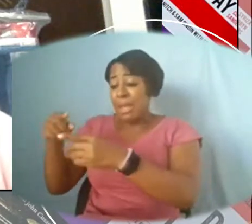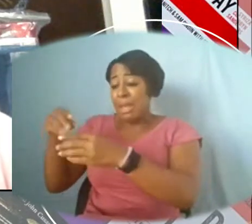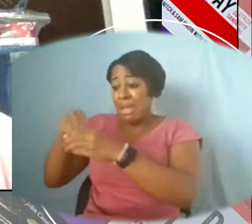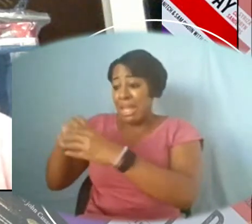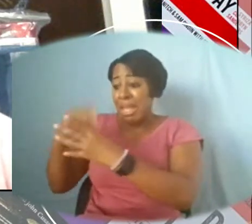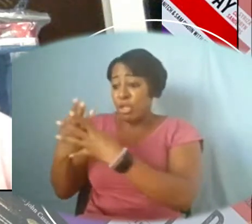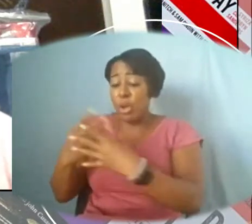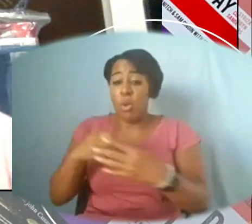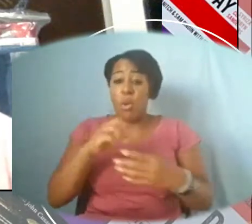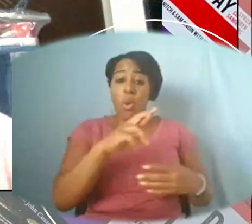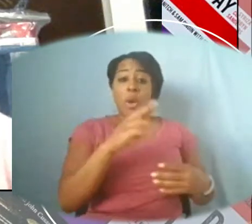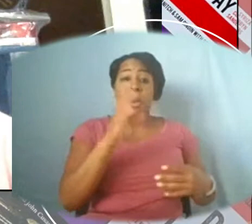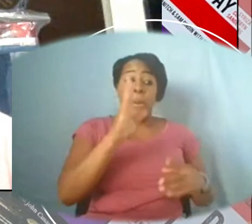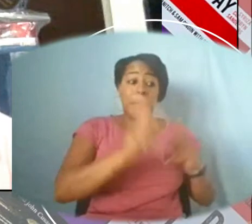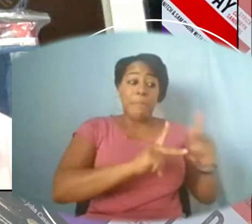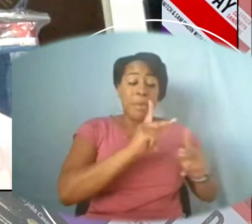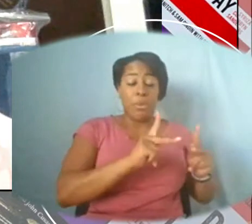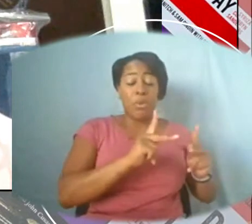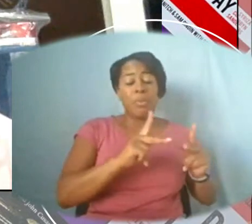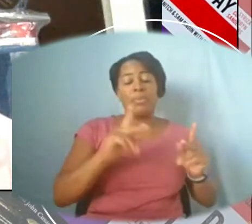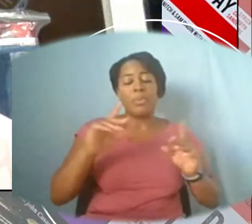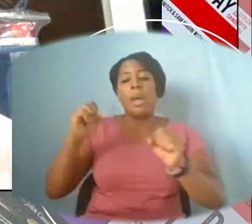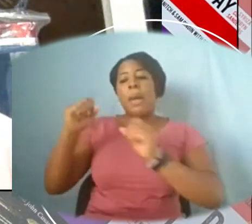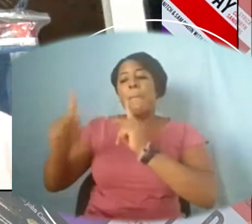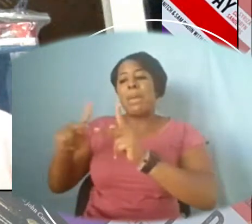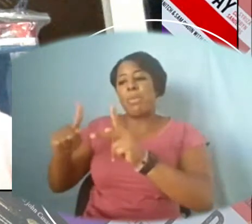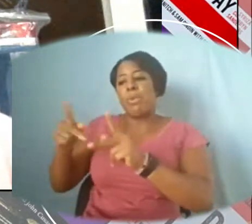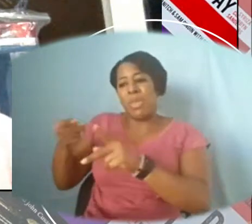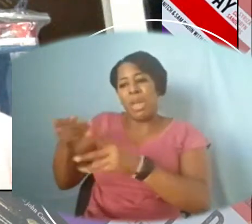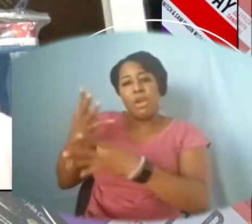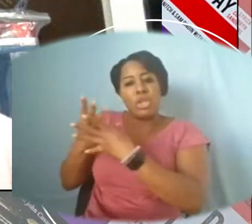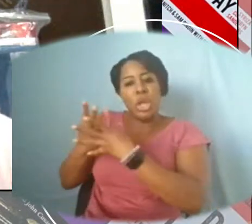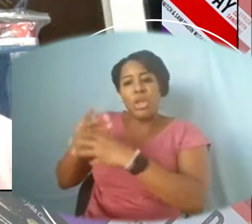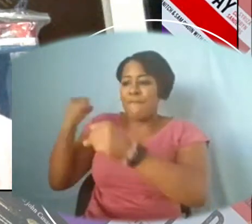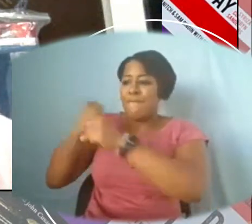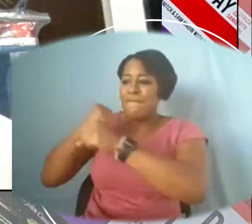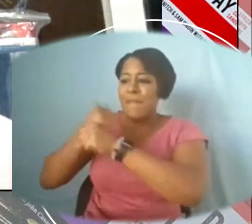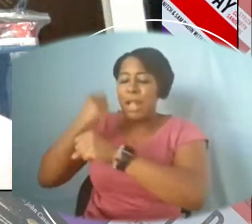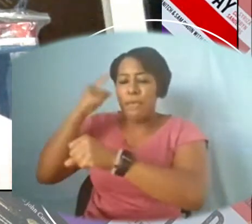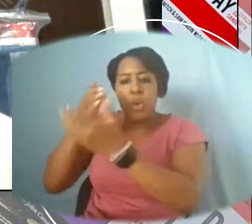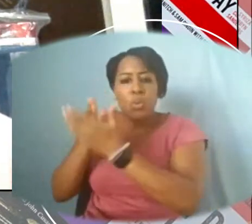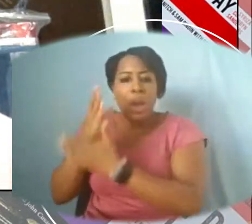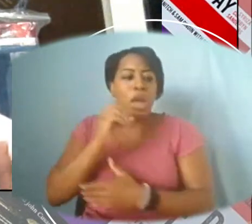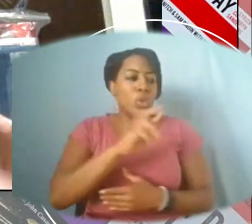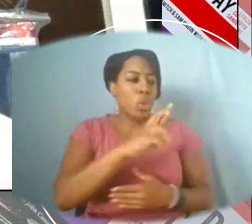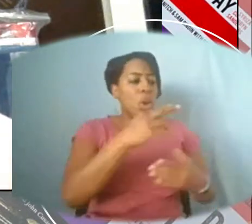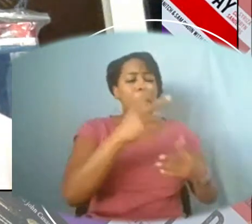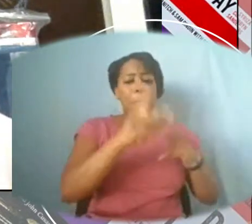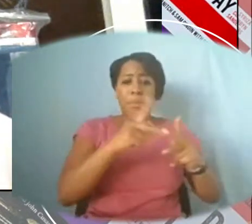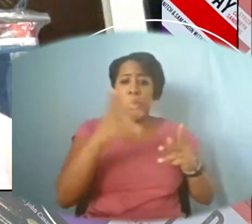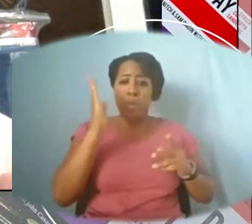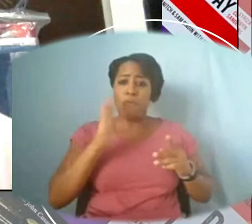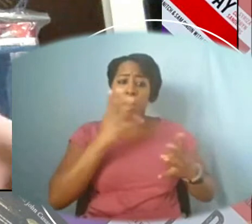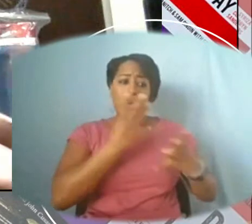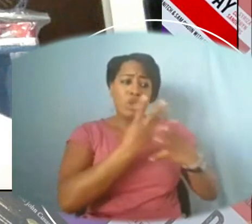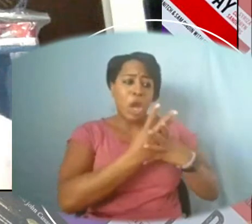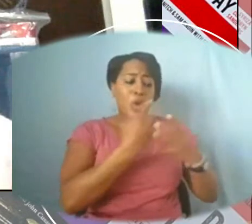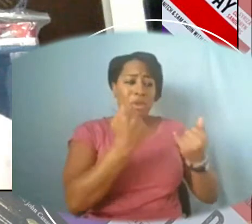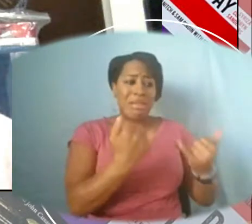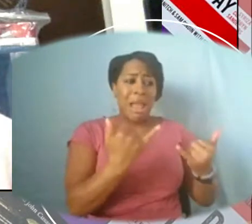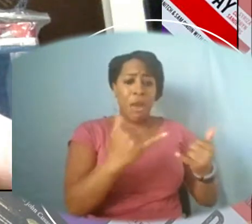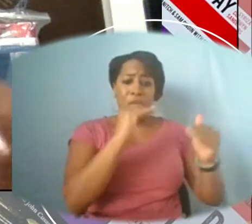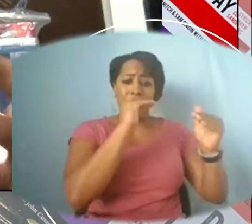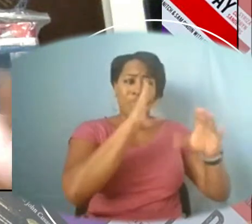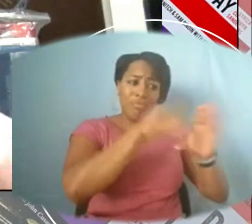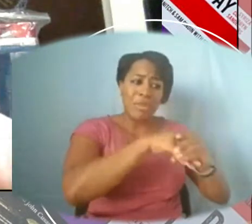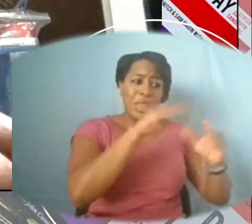formerly incarcerated folks and folks at the end point of the gun of this system, we have to understand that patriarchal